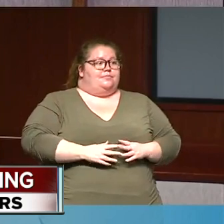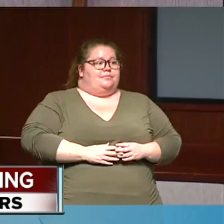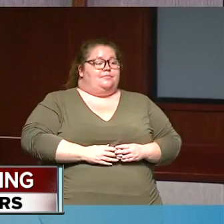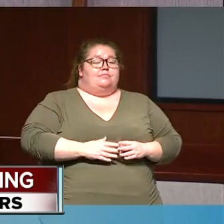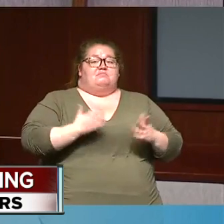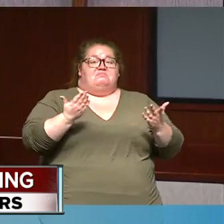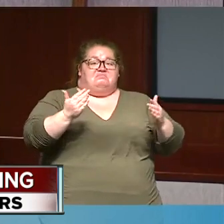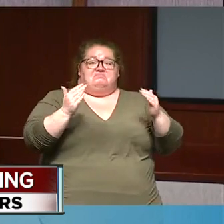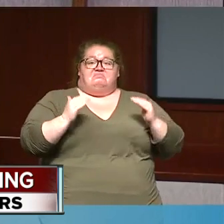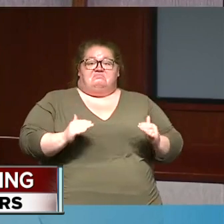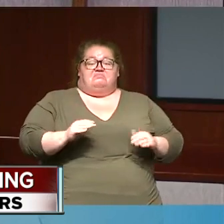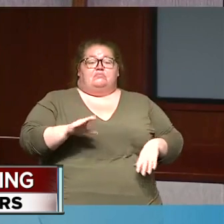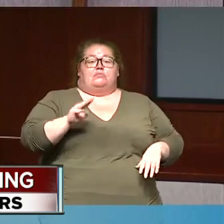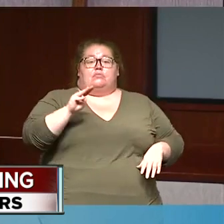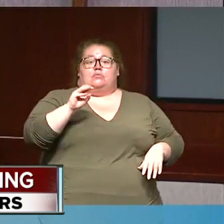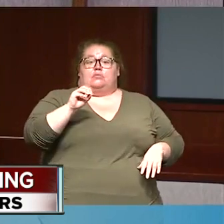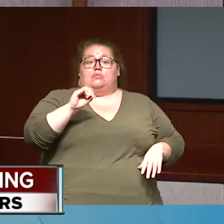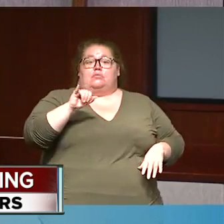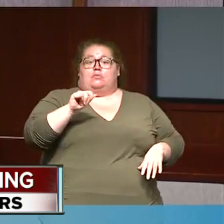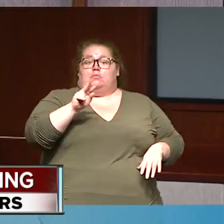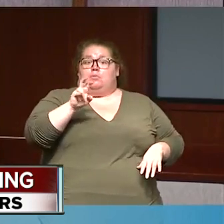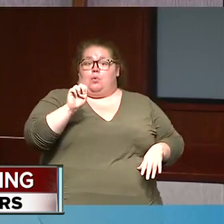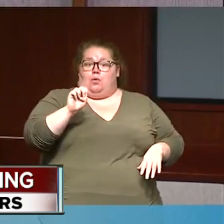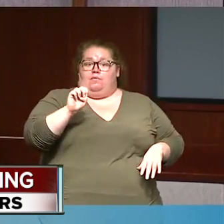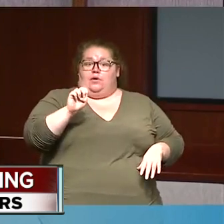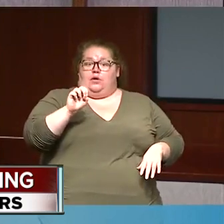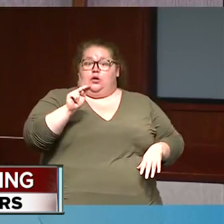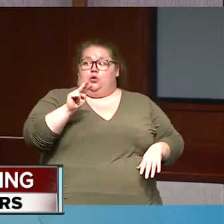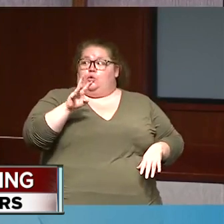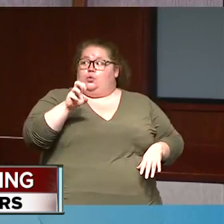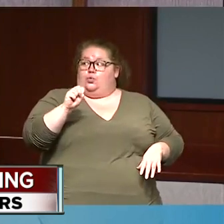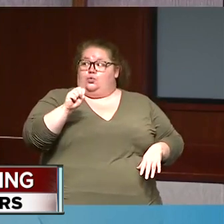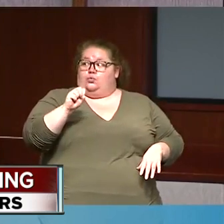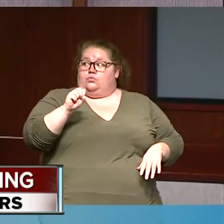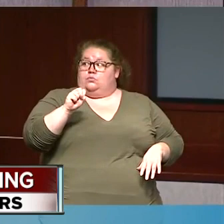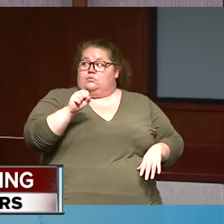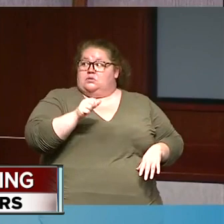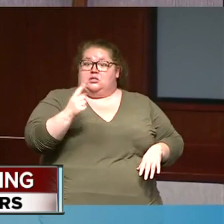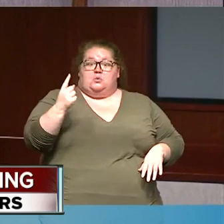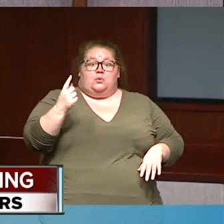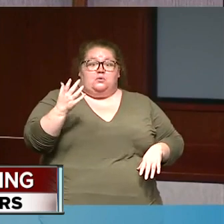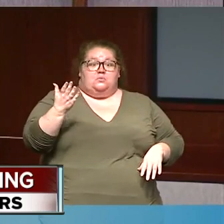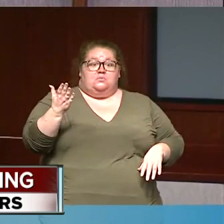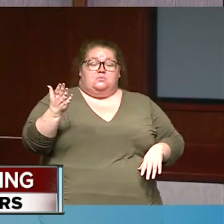Our next outlet is the Mojave Desert News. Anyone on the line with questions?